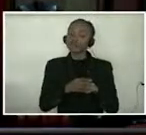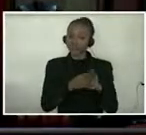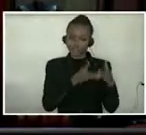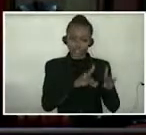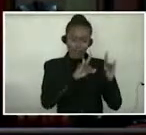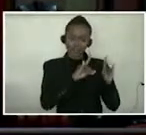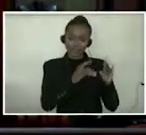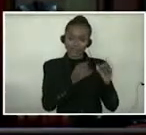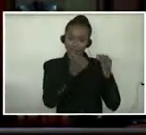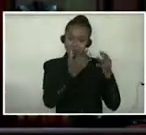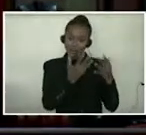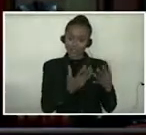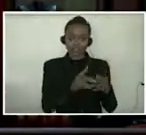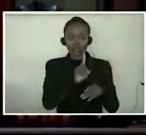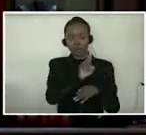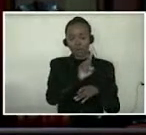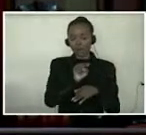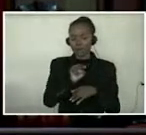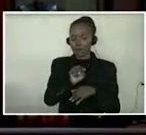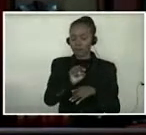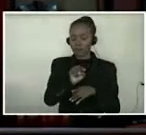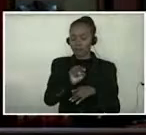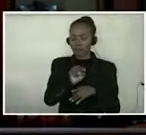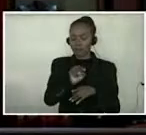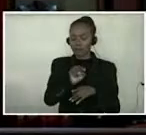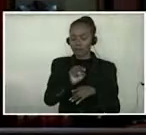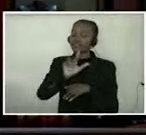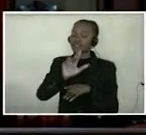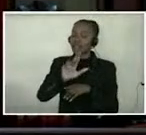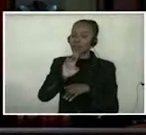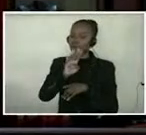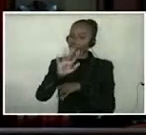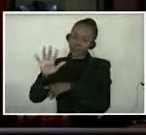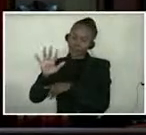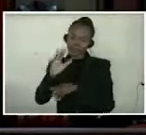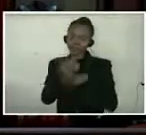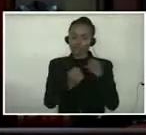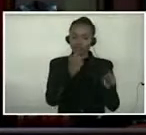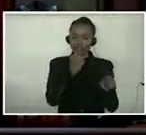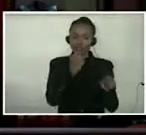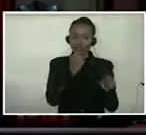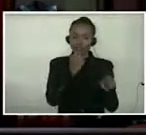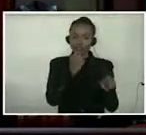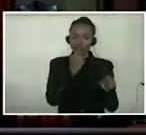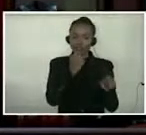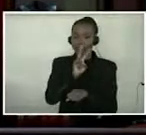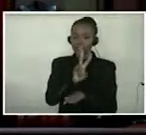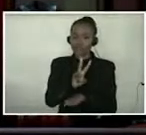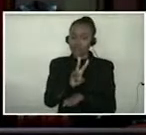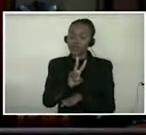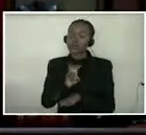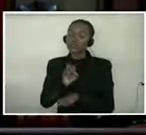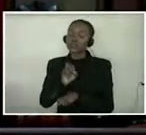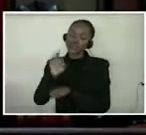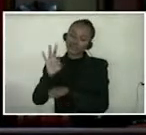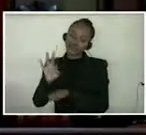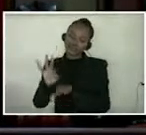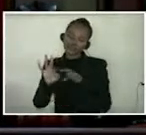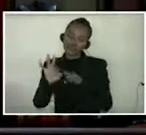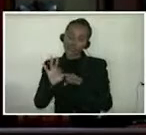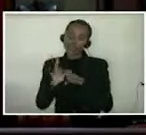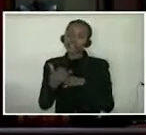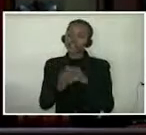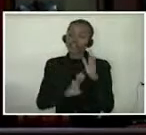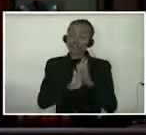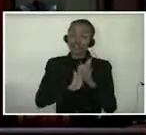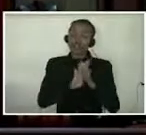is one point four seven ninety one for mtf 2223 with a slow increase of 2.167 million given given that